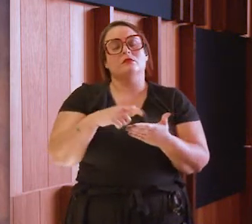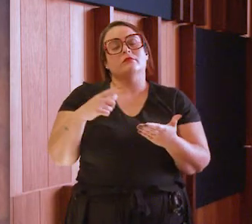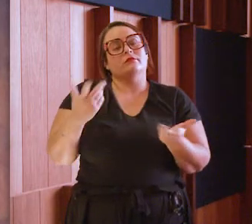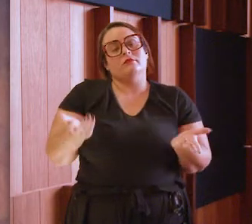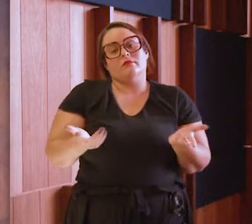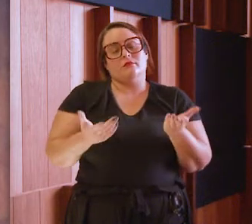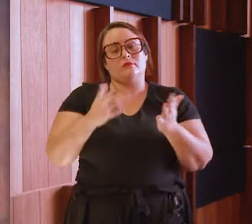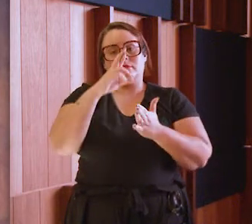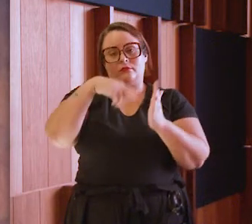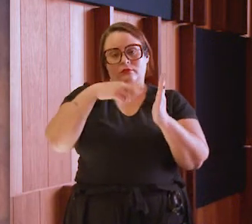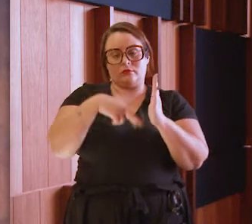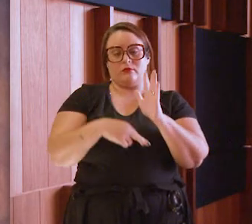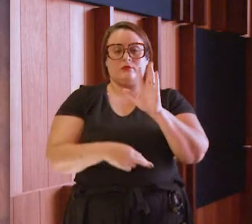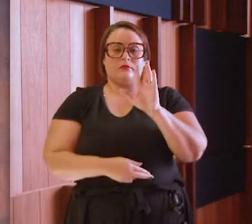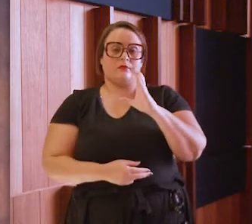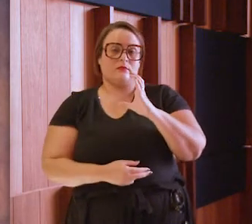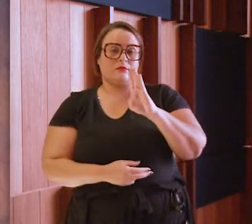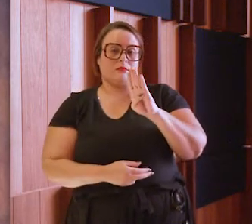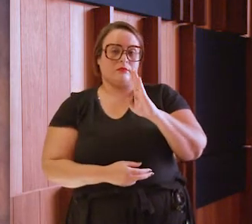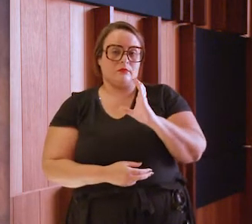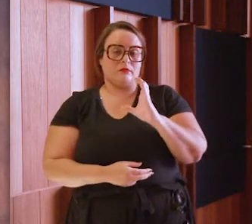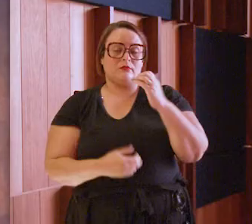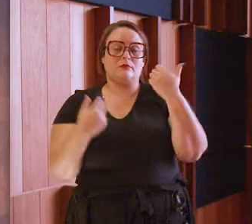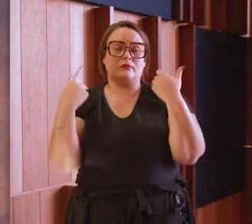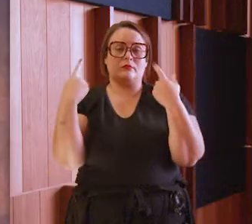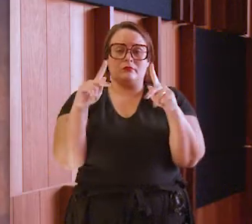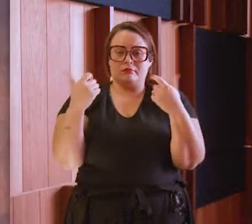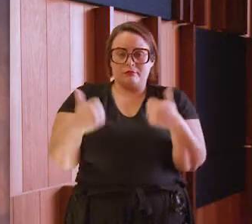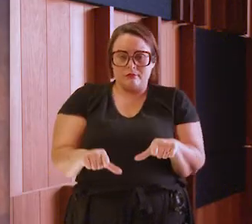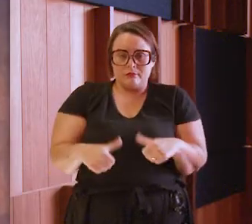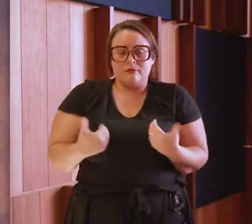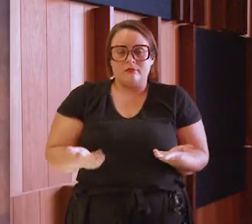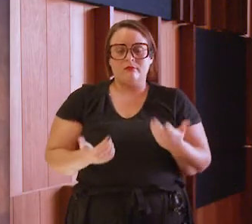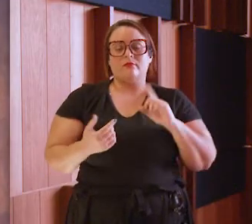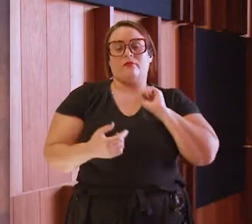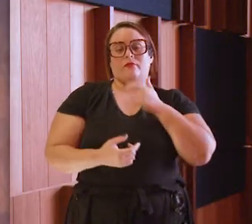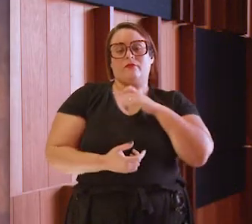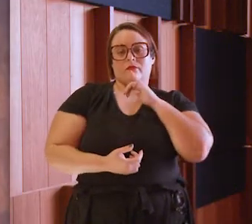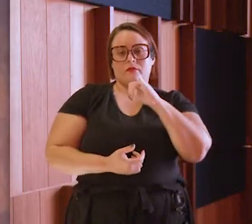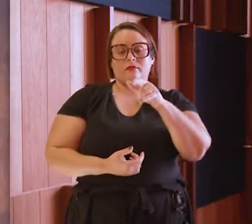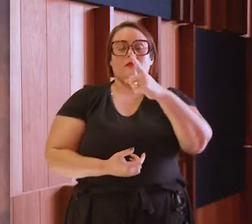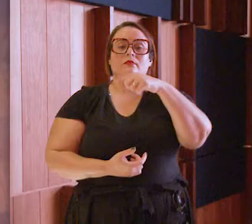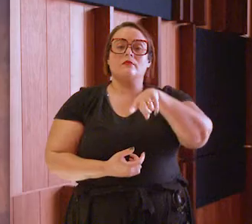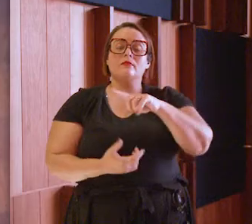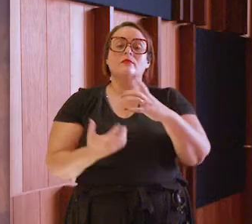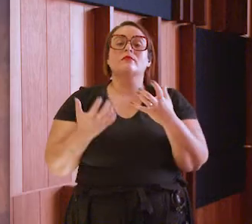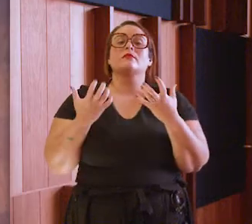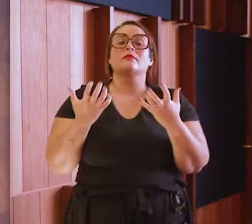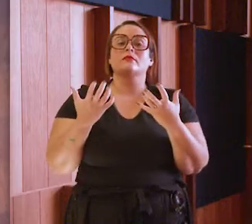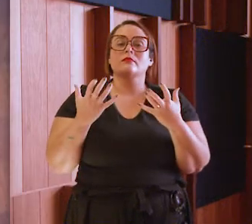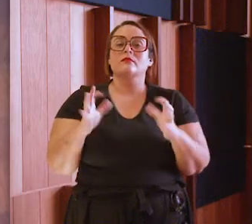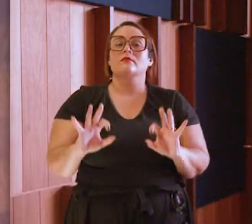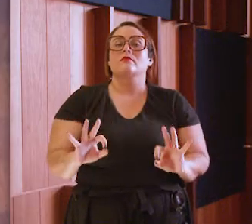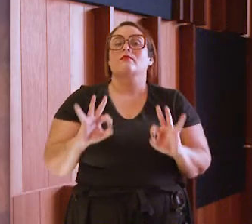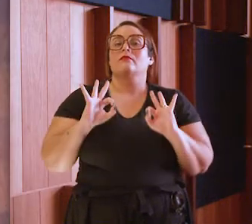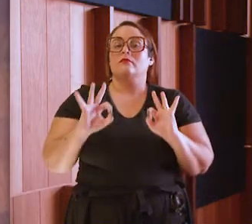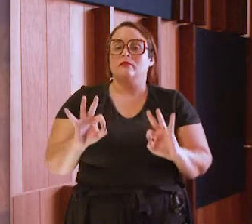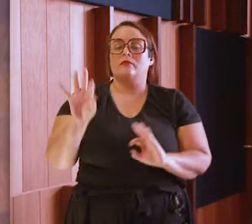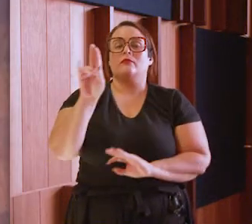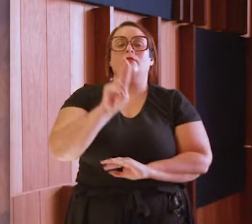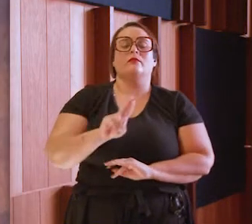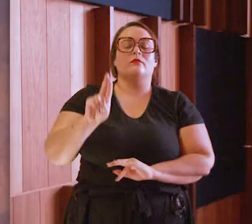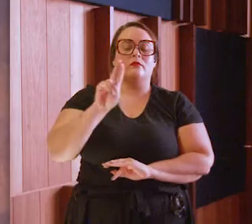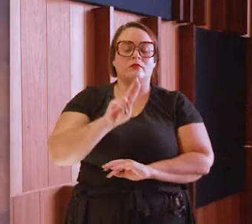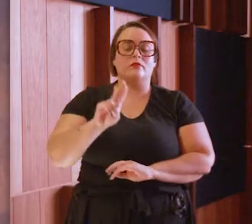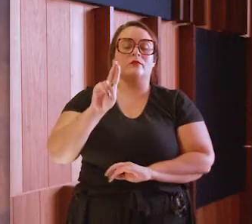caution taxpayers that as you are thinking about meeting these safe harbors, you really need to think about your country-by-country reporting